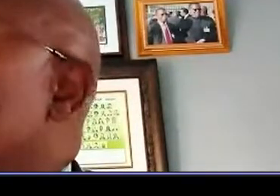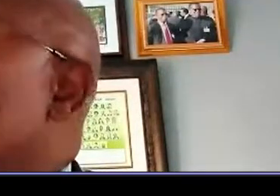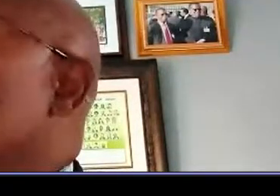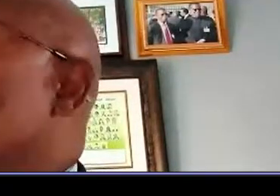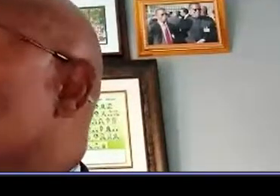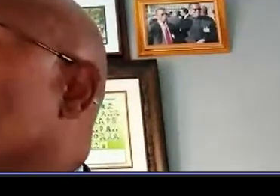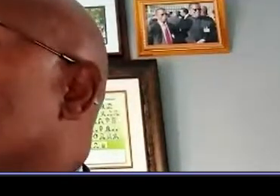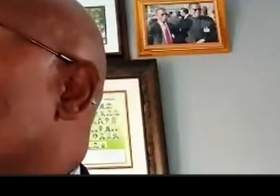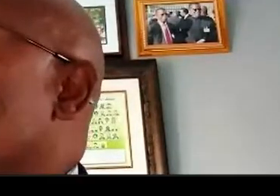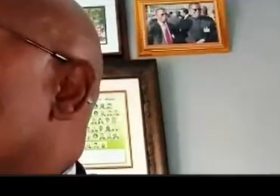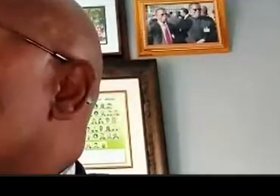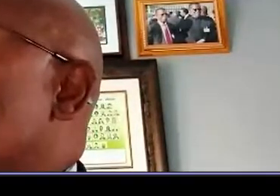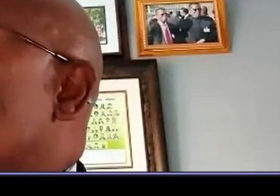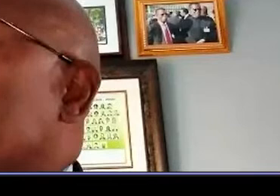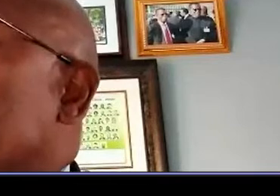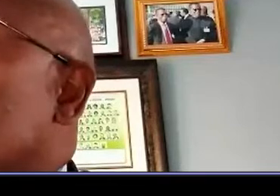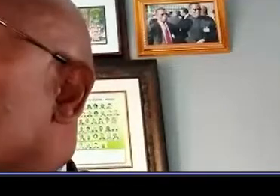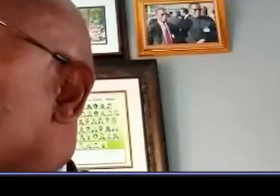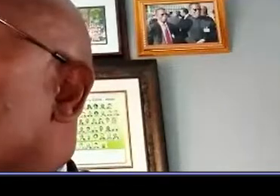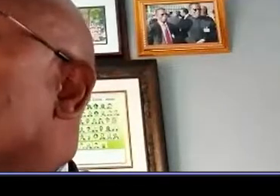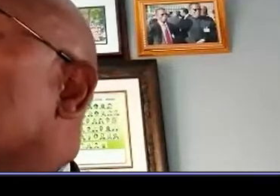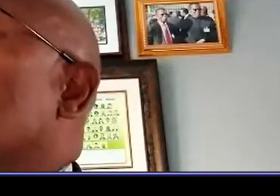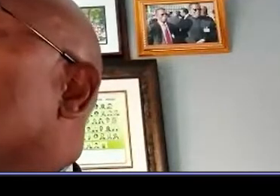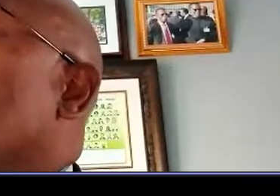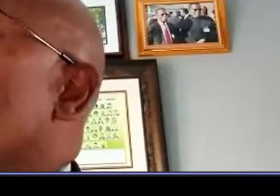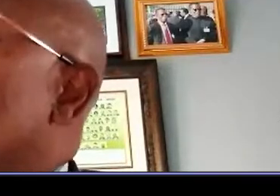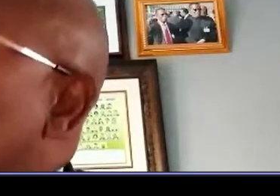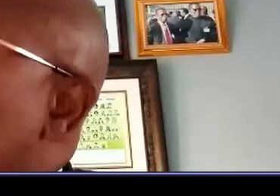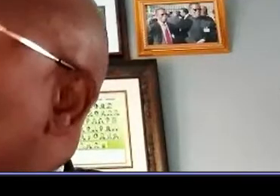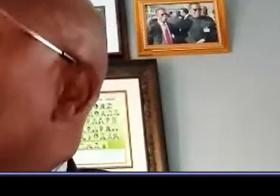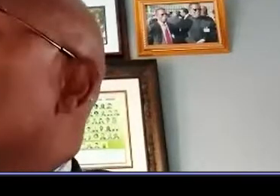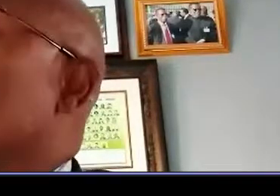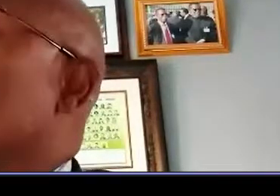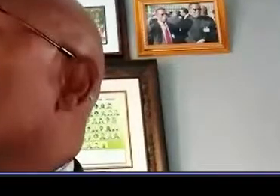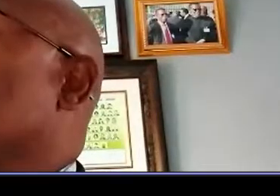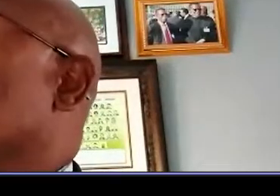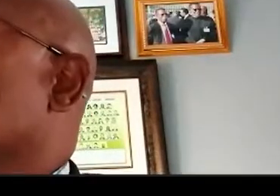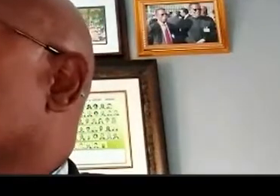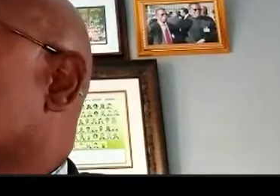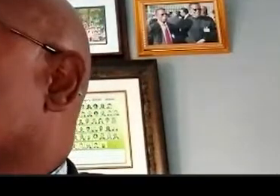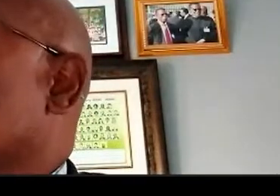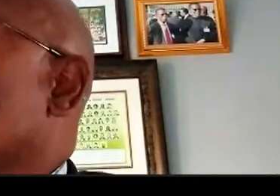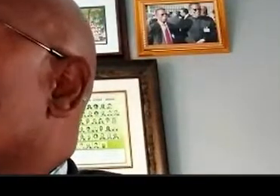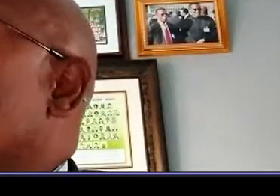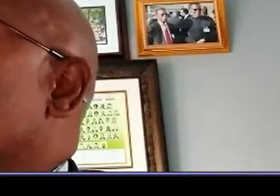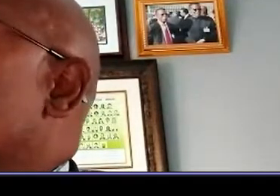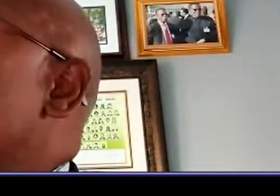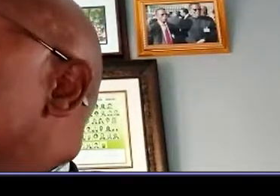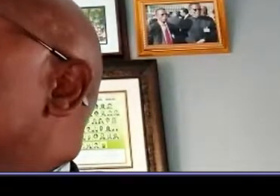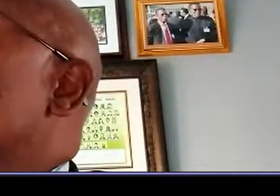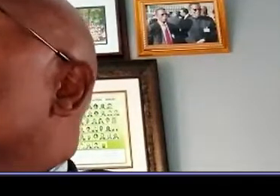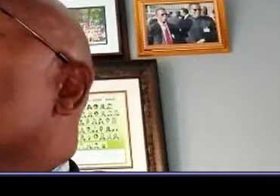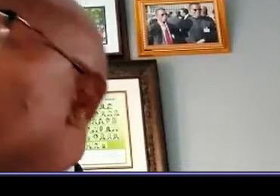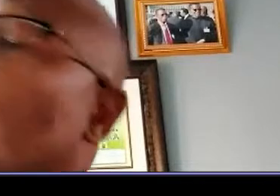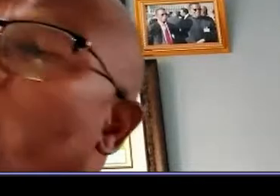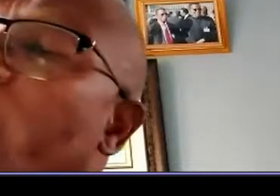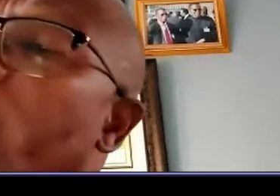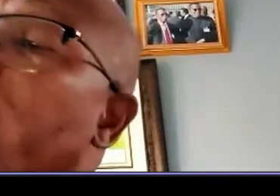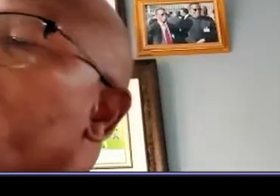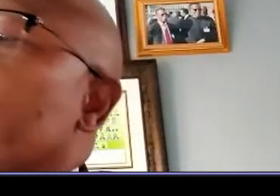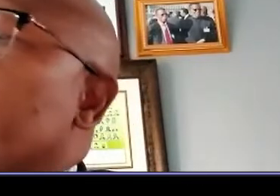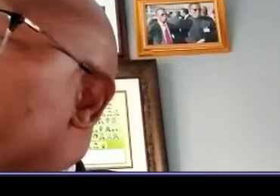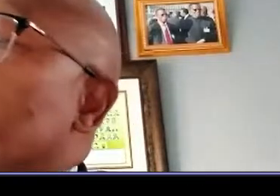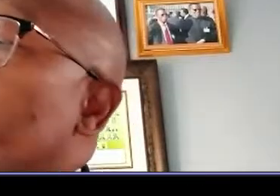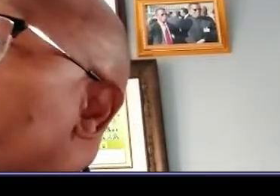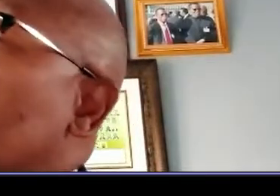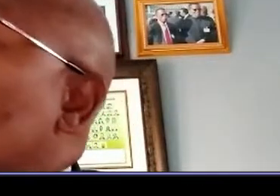of livelihood, bodily and spiritual healthiness, etc. As the IFP, we join